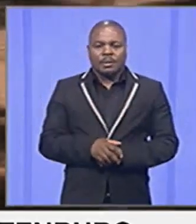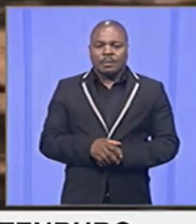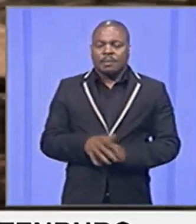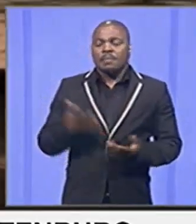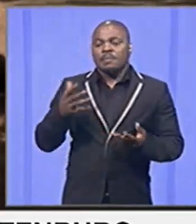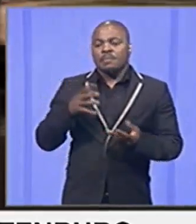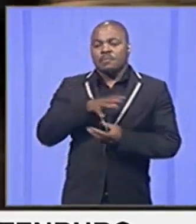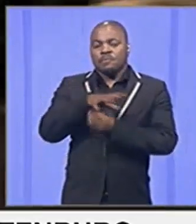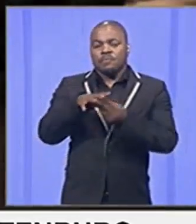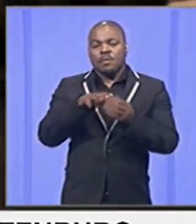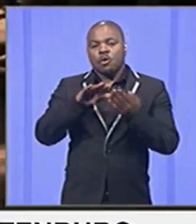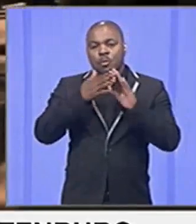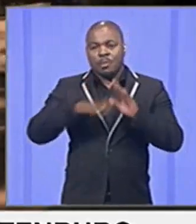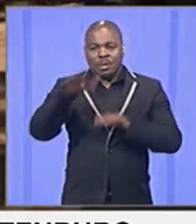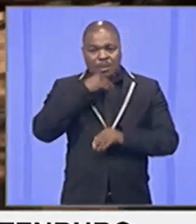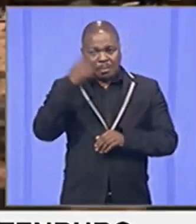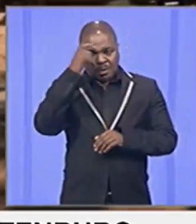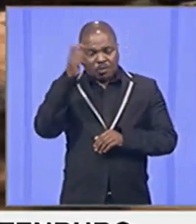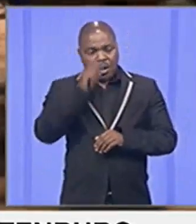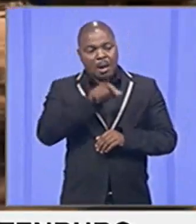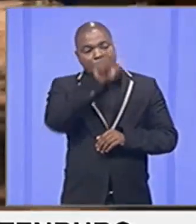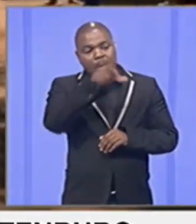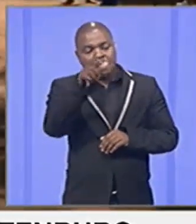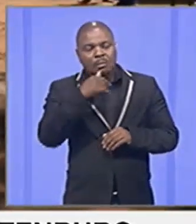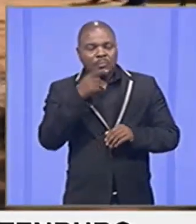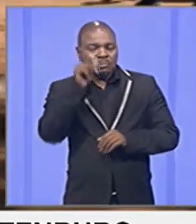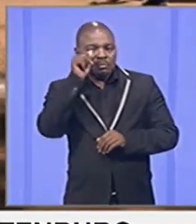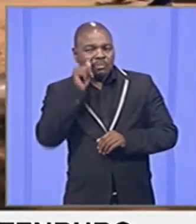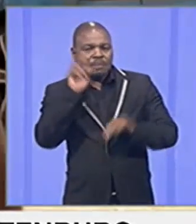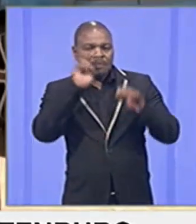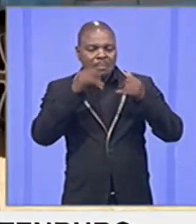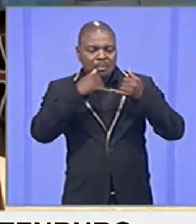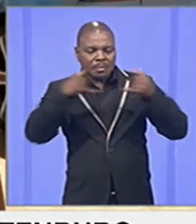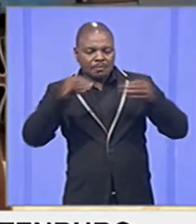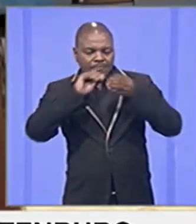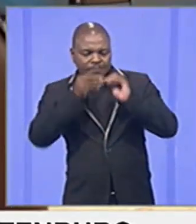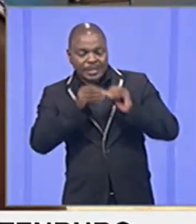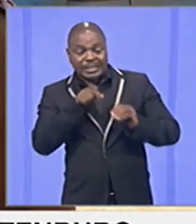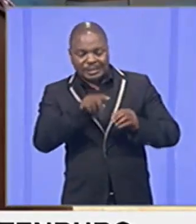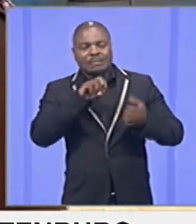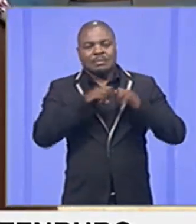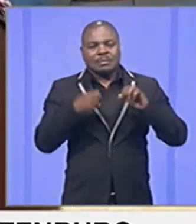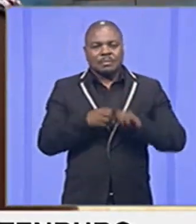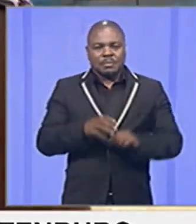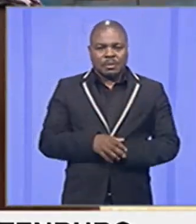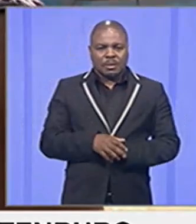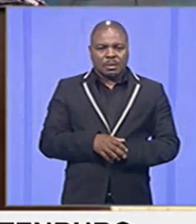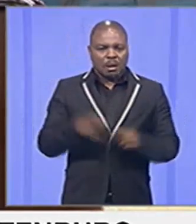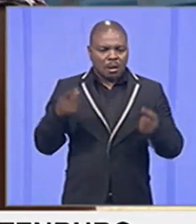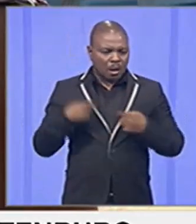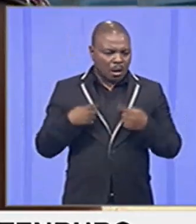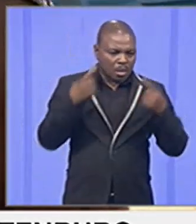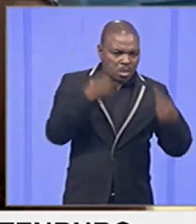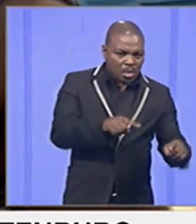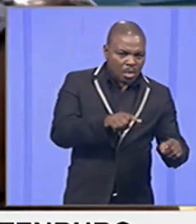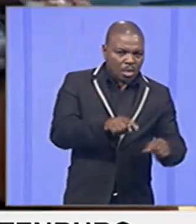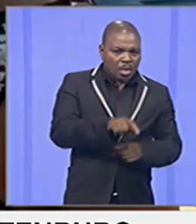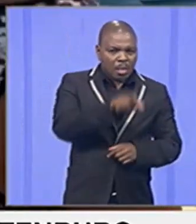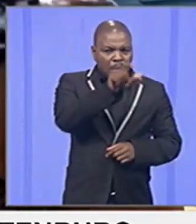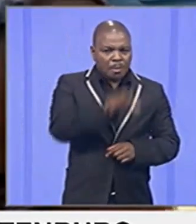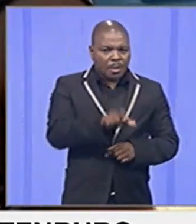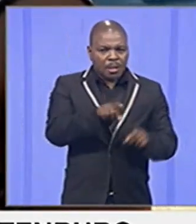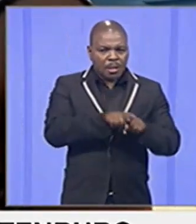sa tiragalo e le go ikgogela motlakase e se ka fa molaong. Itlhetse o wana a robetse ka motrateng yana